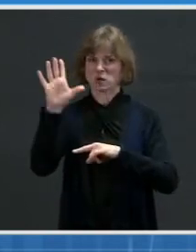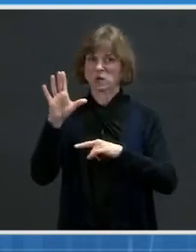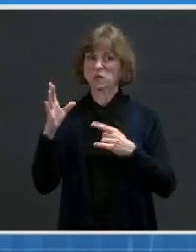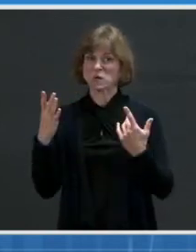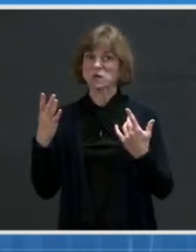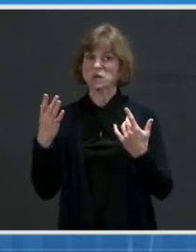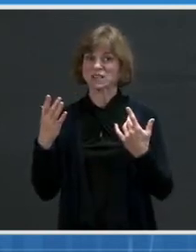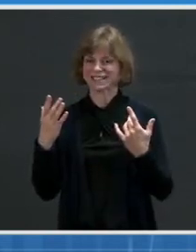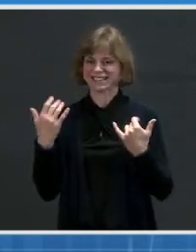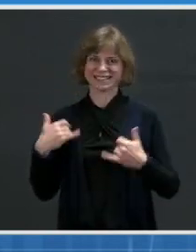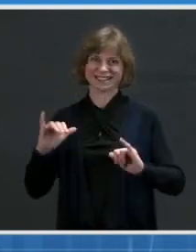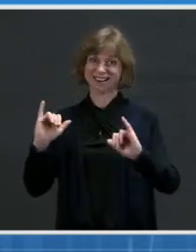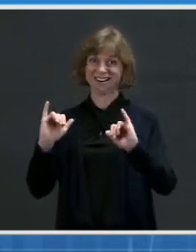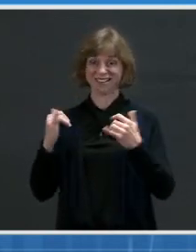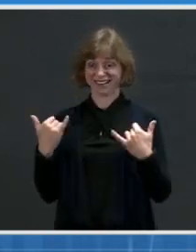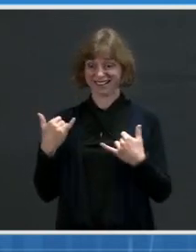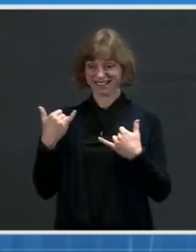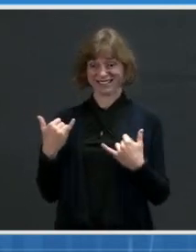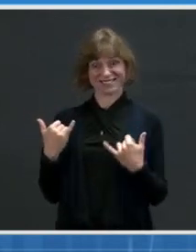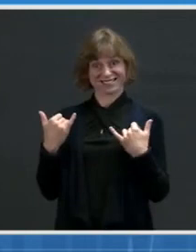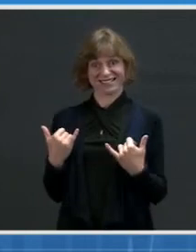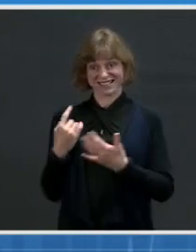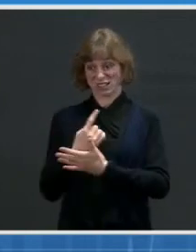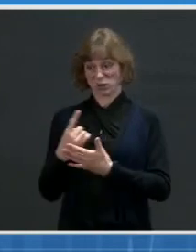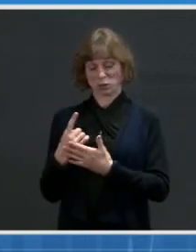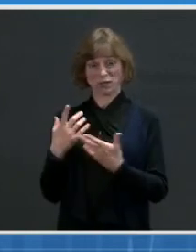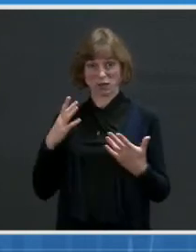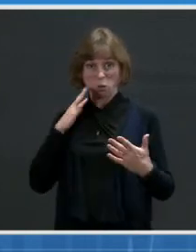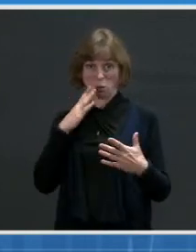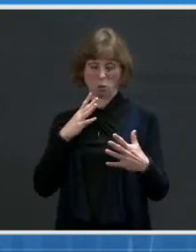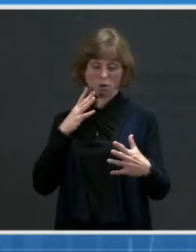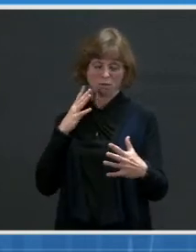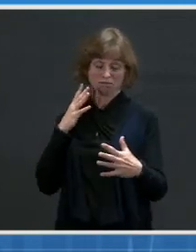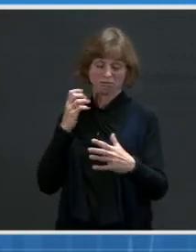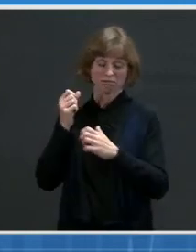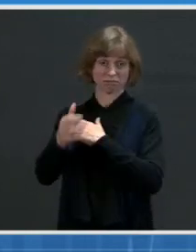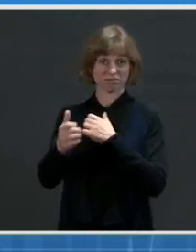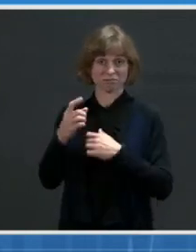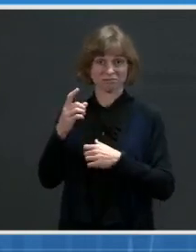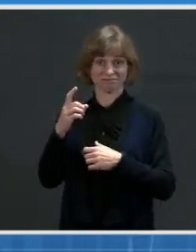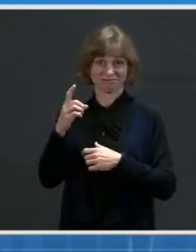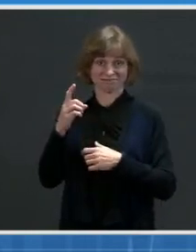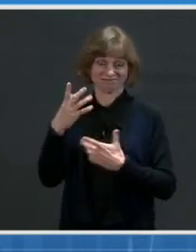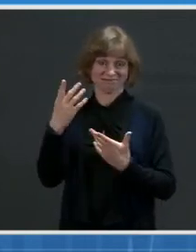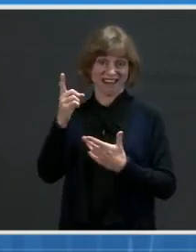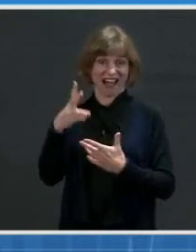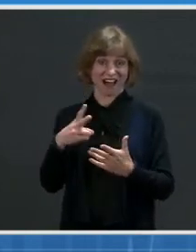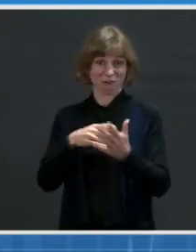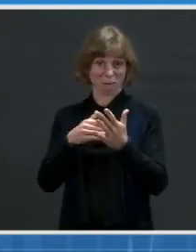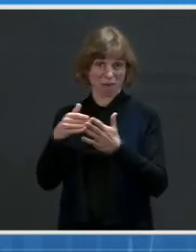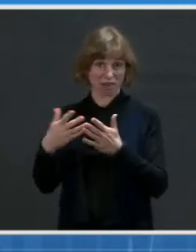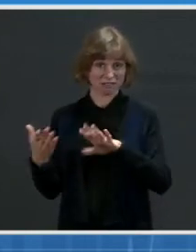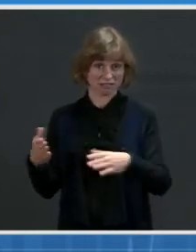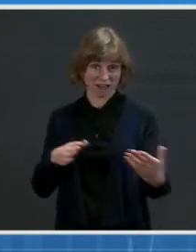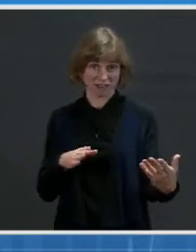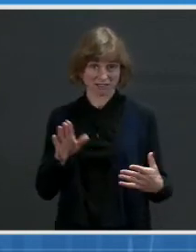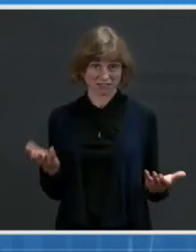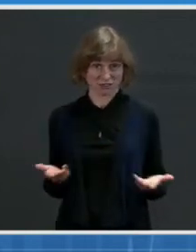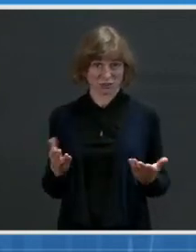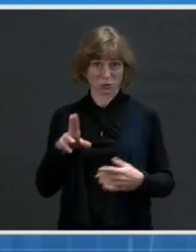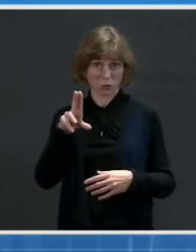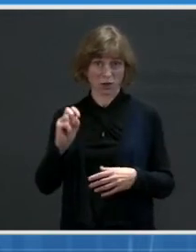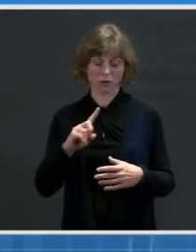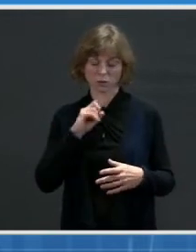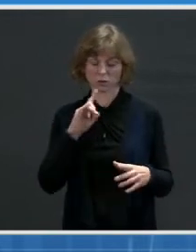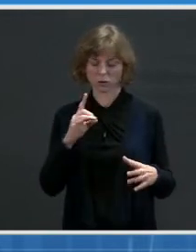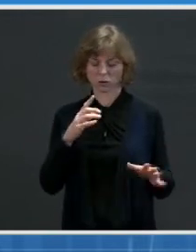surpass 500,000 COVID-19 deaths in the United States. A truly tragic reminder of the